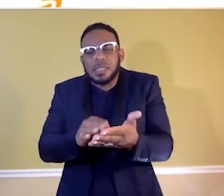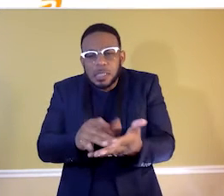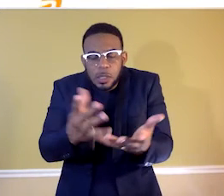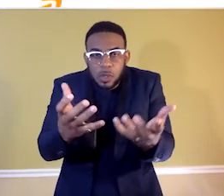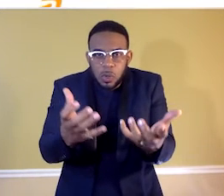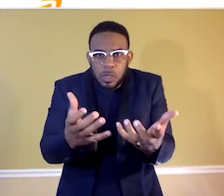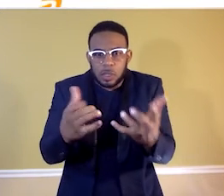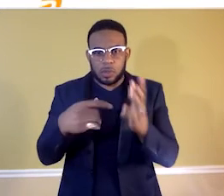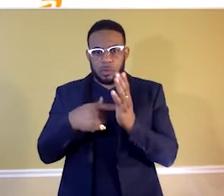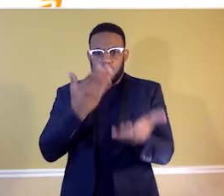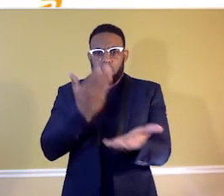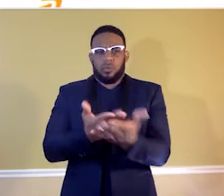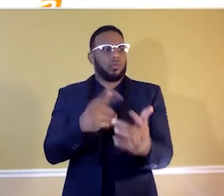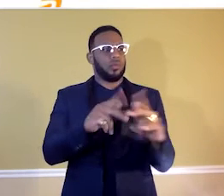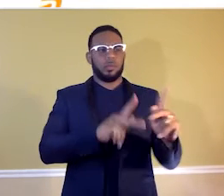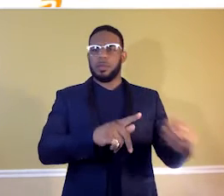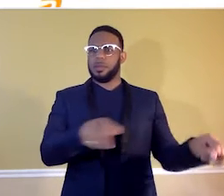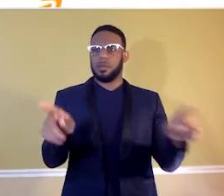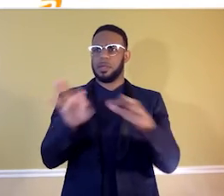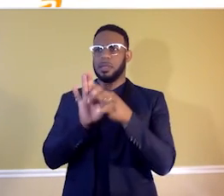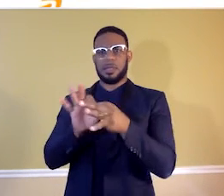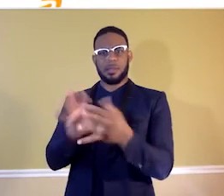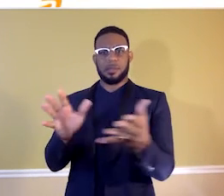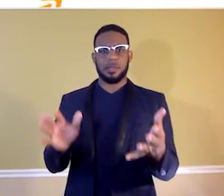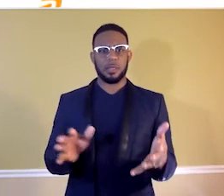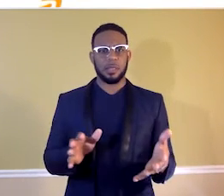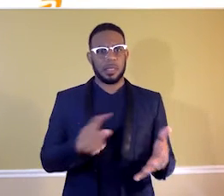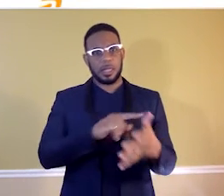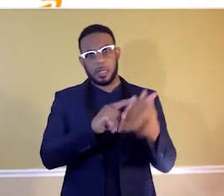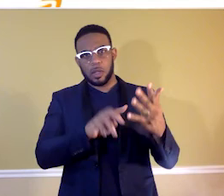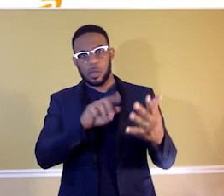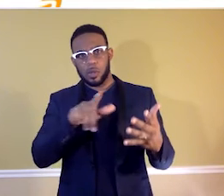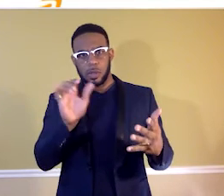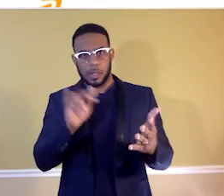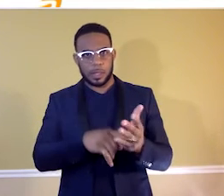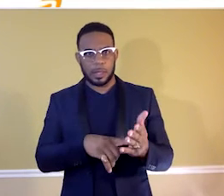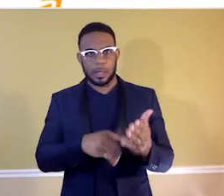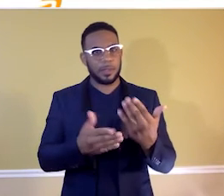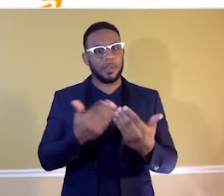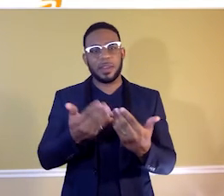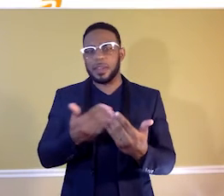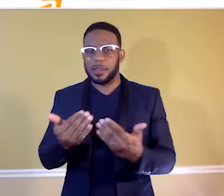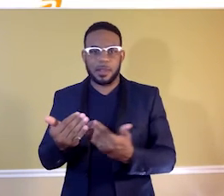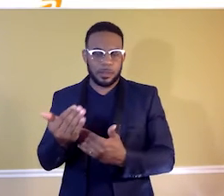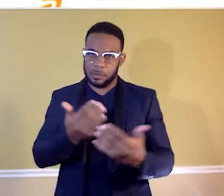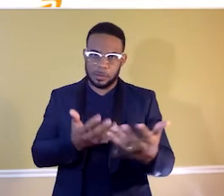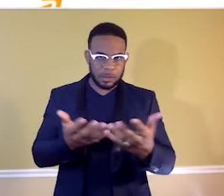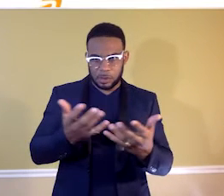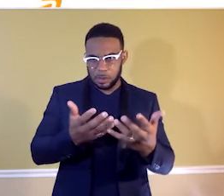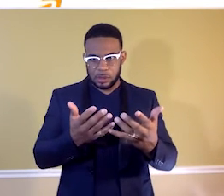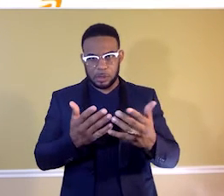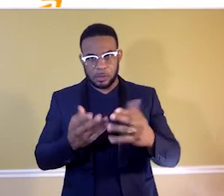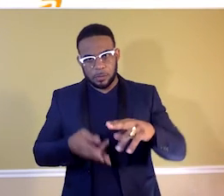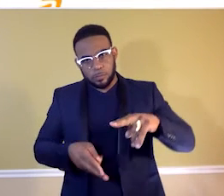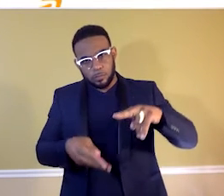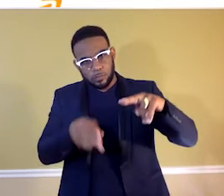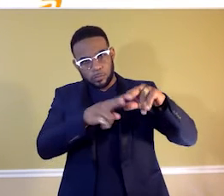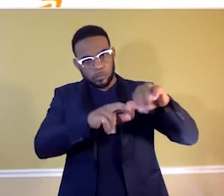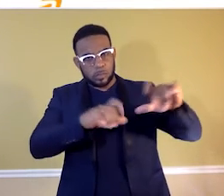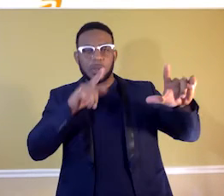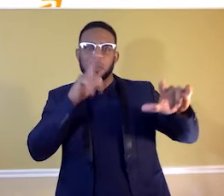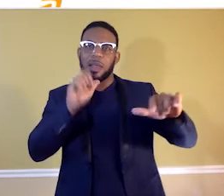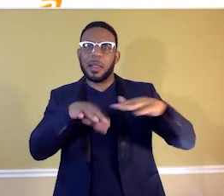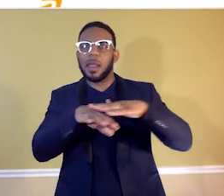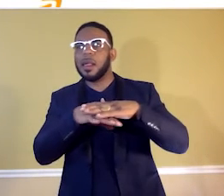to show yourself to people to connect it. And these tools like this make it very easily to kind of scale something up, and you don't have to worry